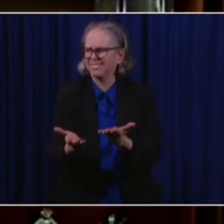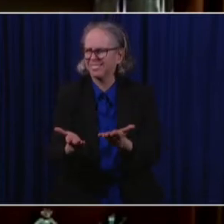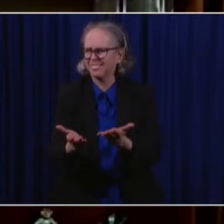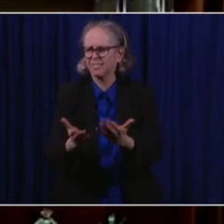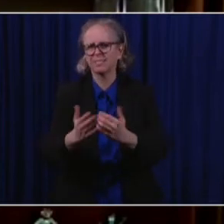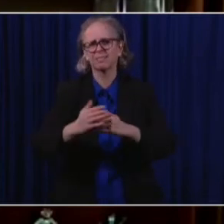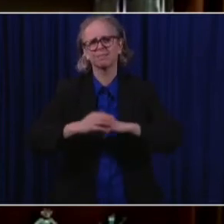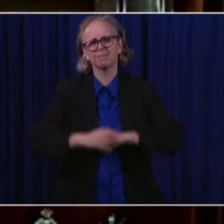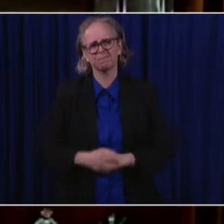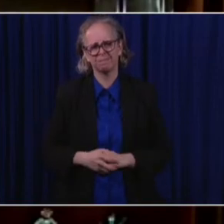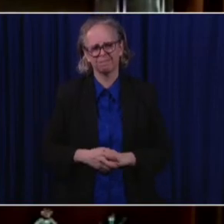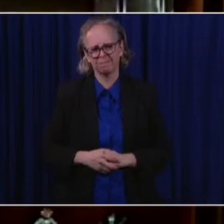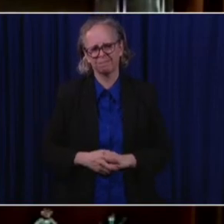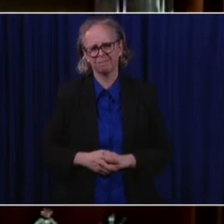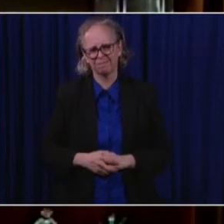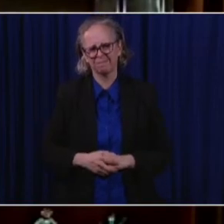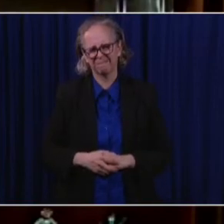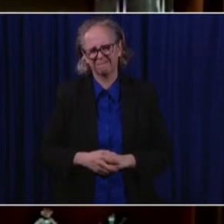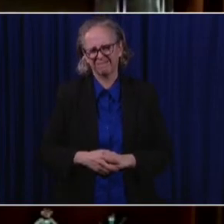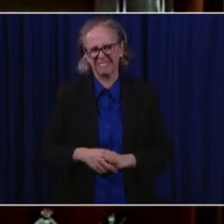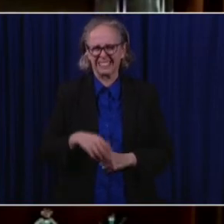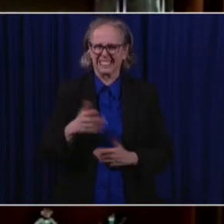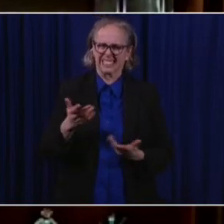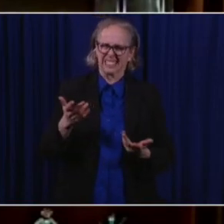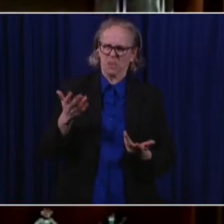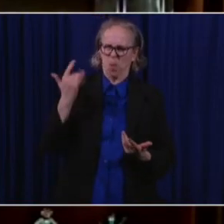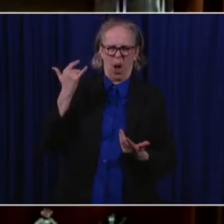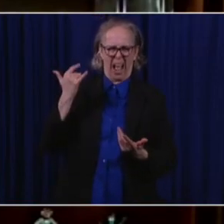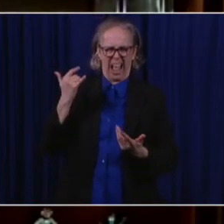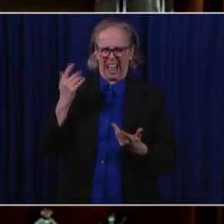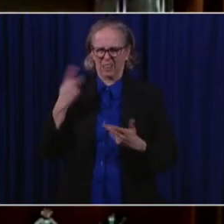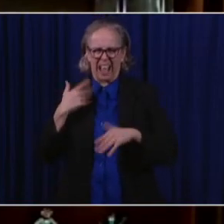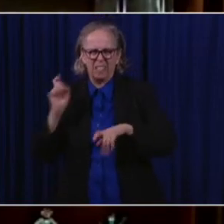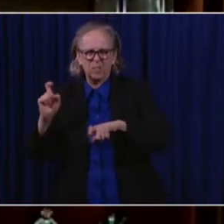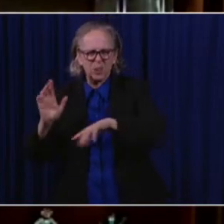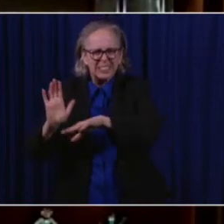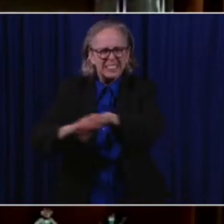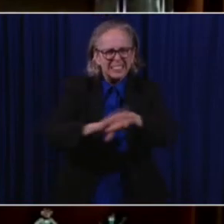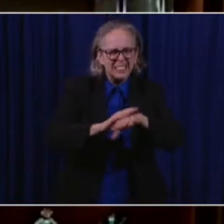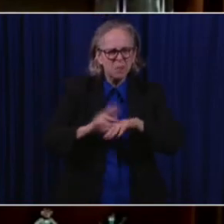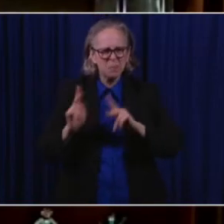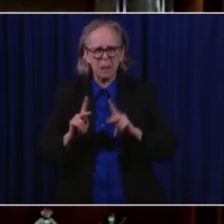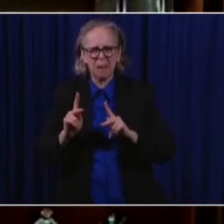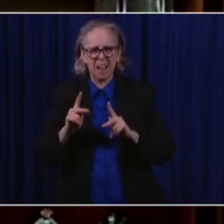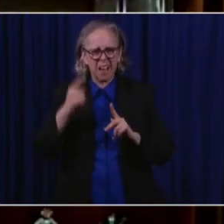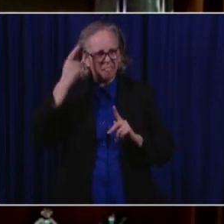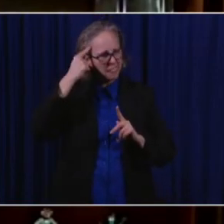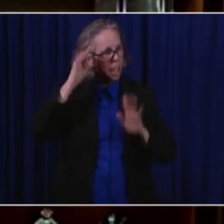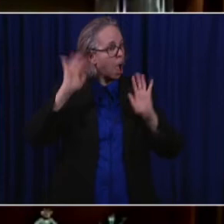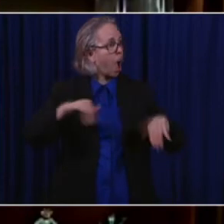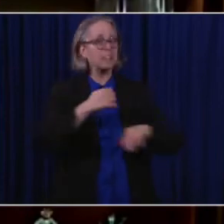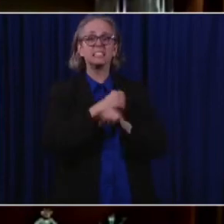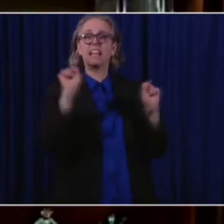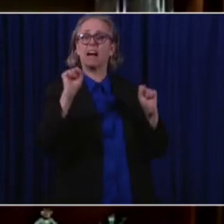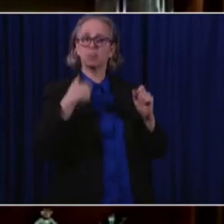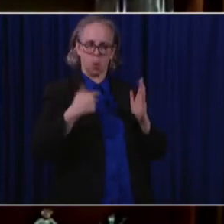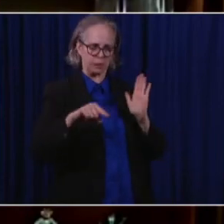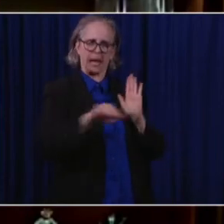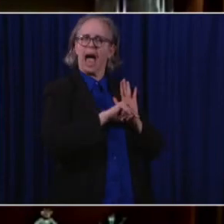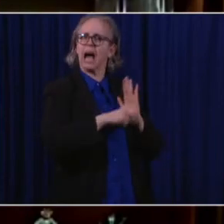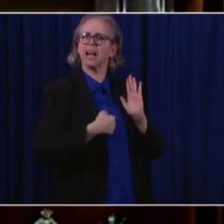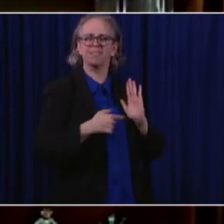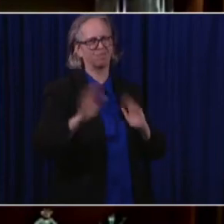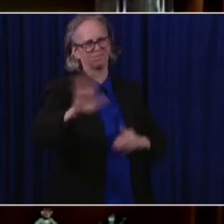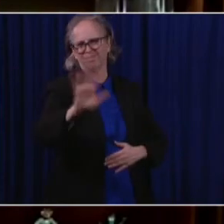is only a snap and shot in time, and the concern I most have is that people think it's now safe to drop their guard, and it's simply